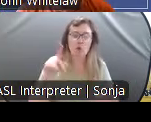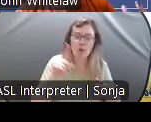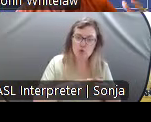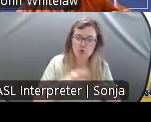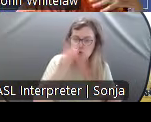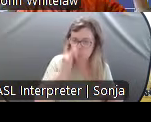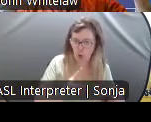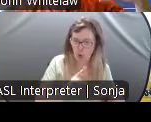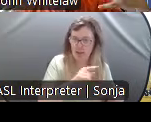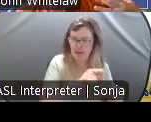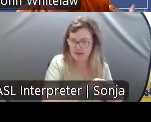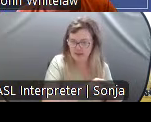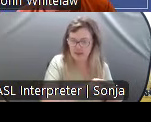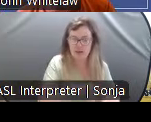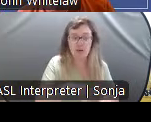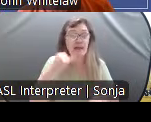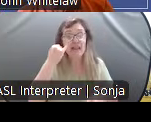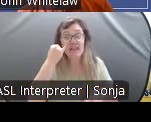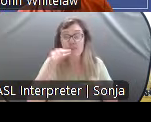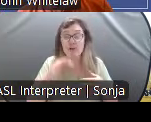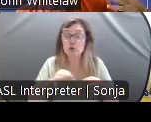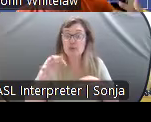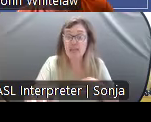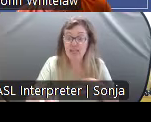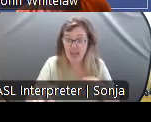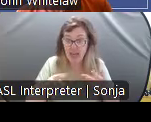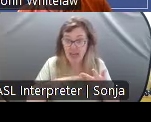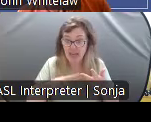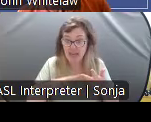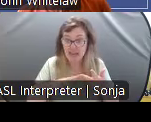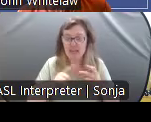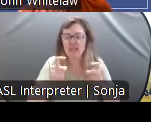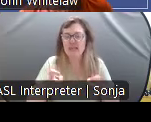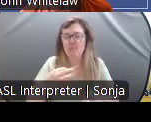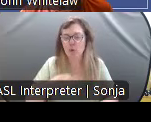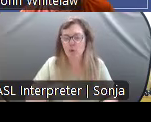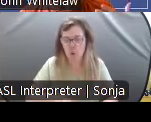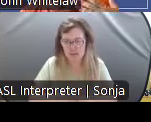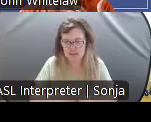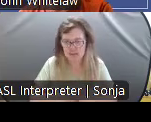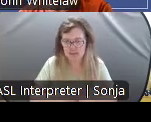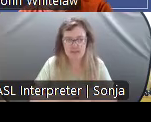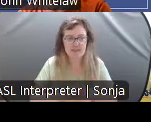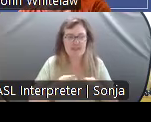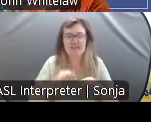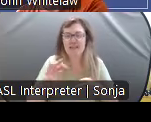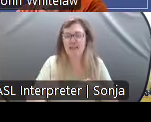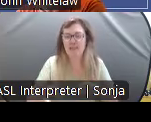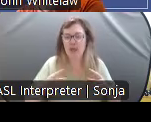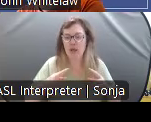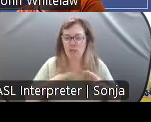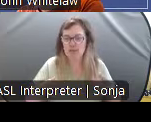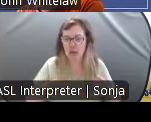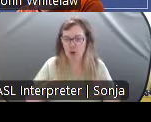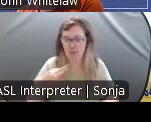early. If you delay, you get a bonus, and it's called delayed retirement